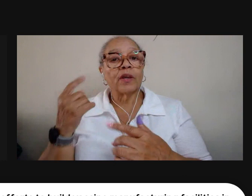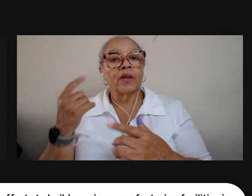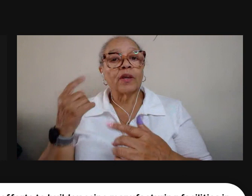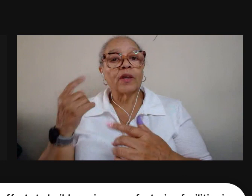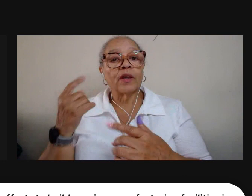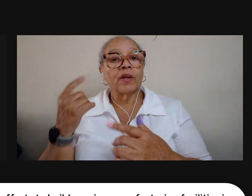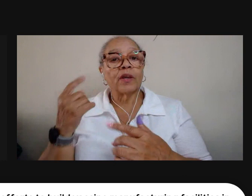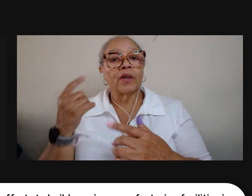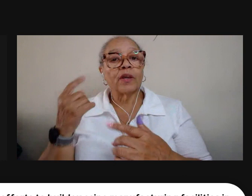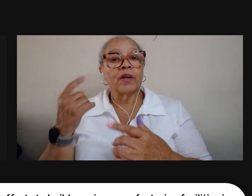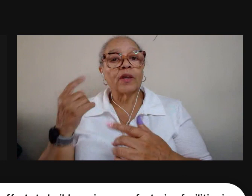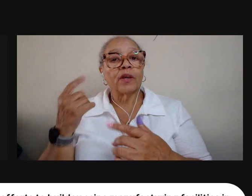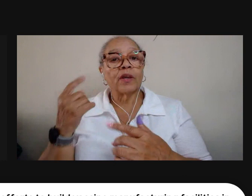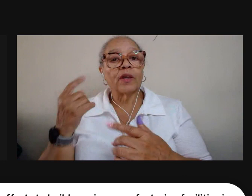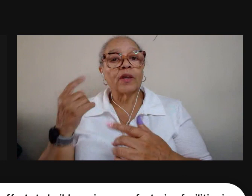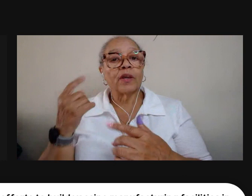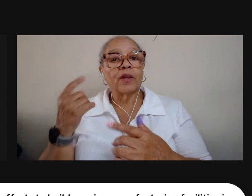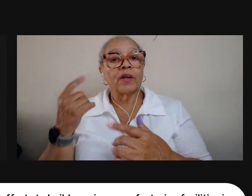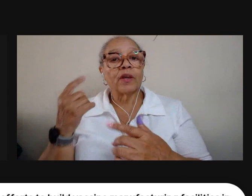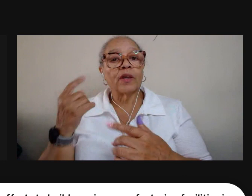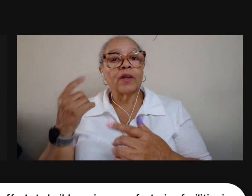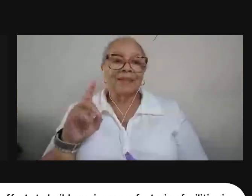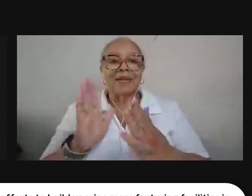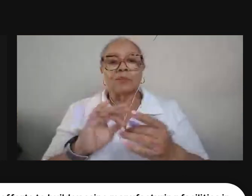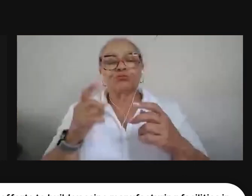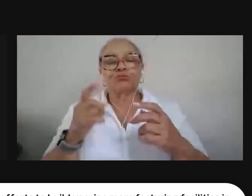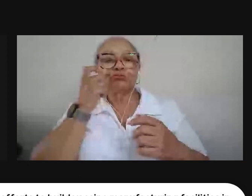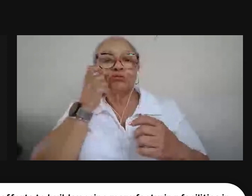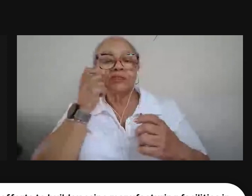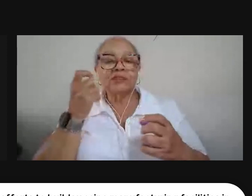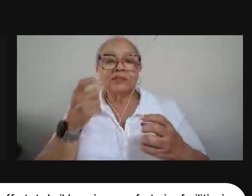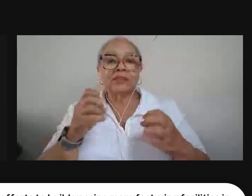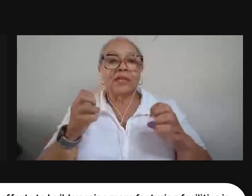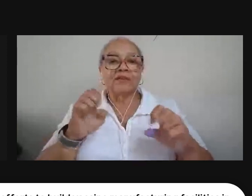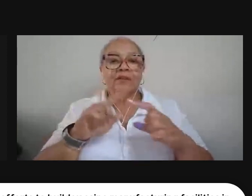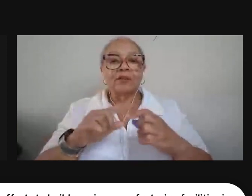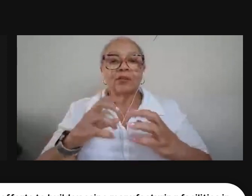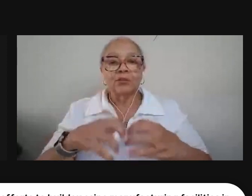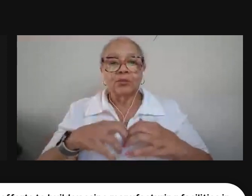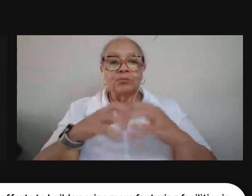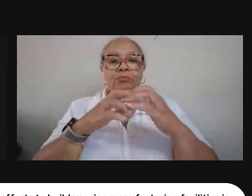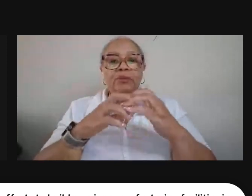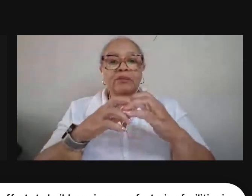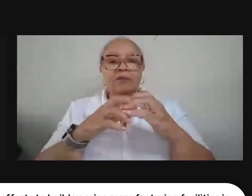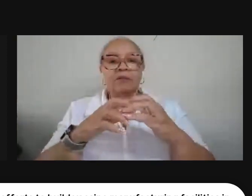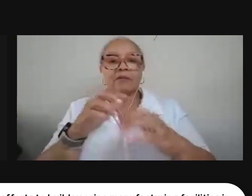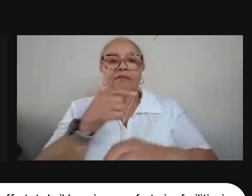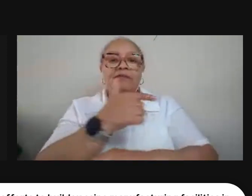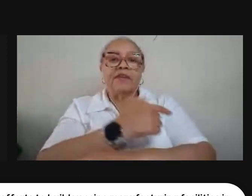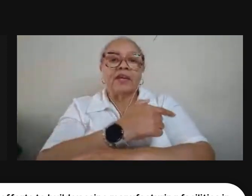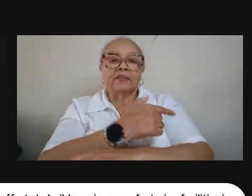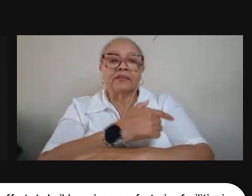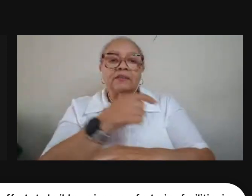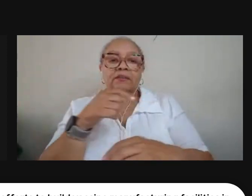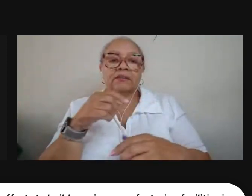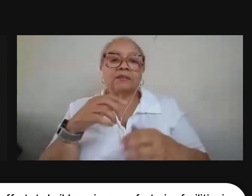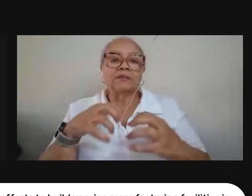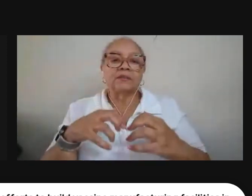you comment on recent effort to build vaccine manufacturing facilities in Africa? I